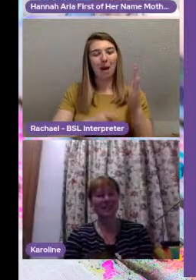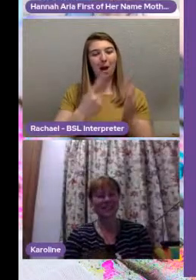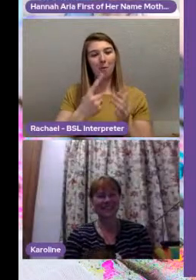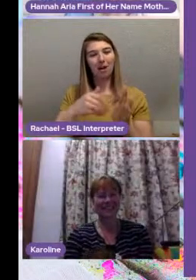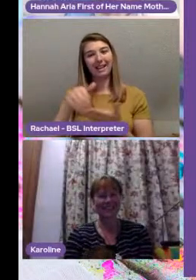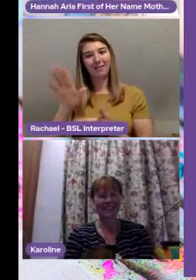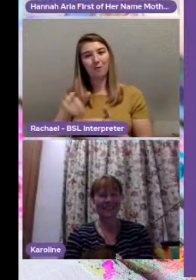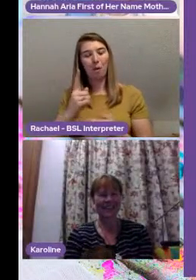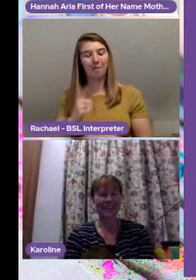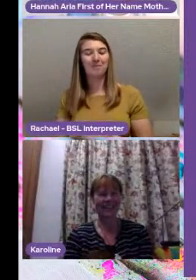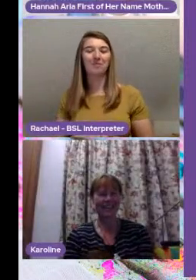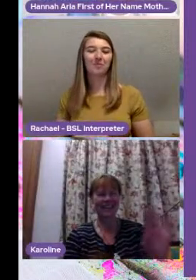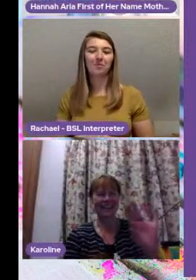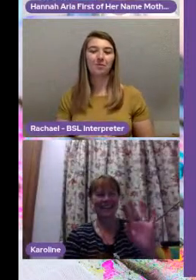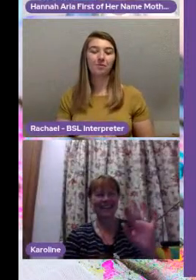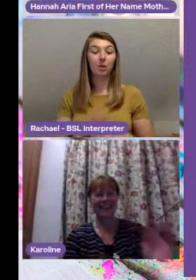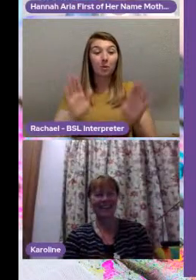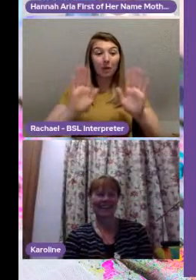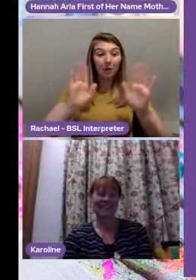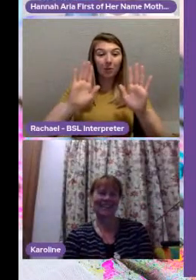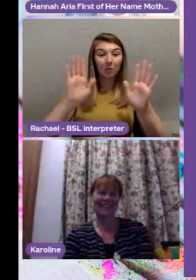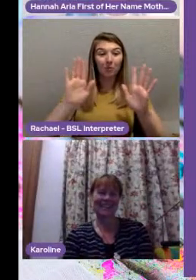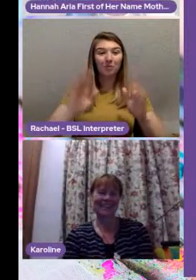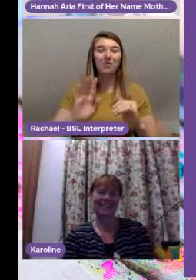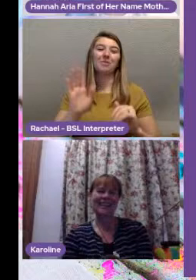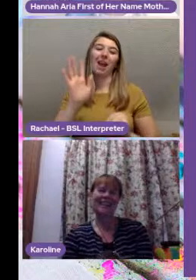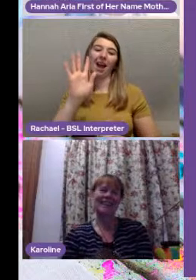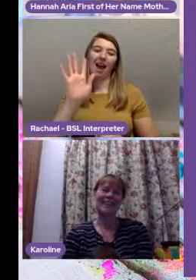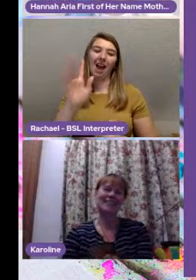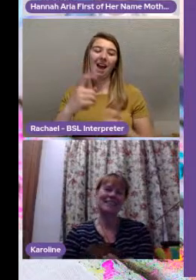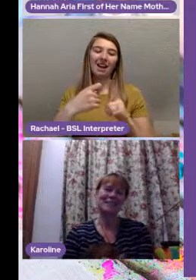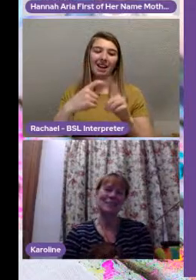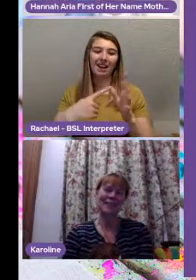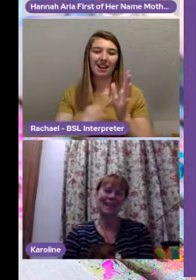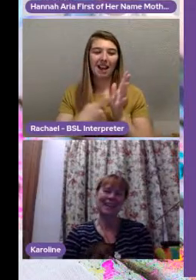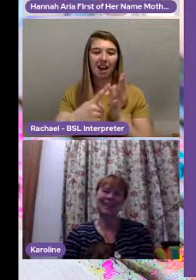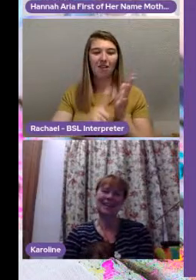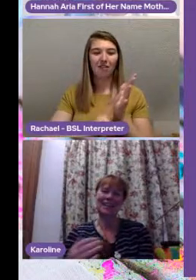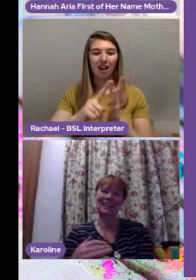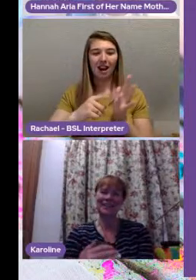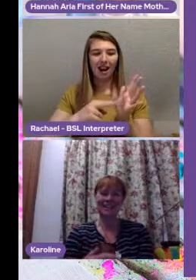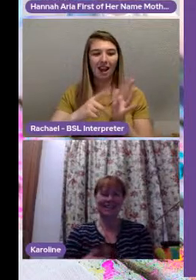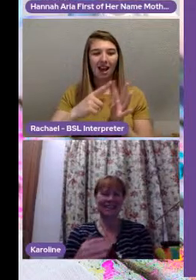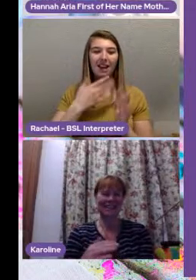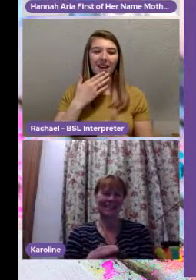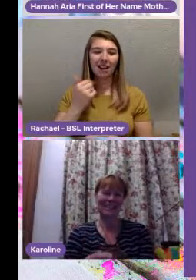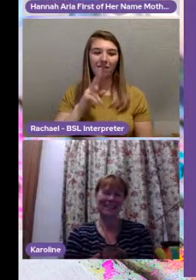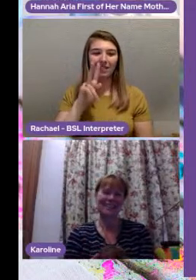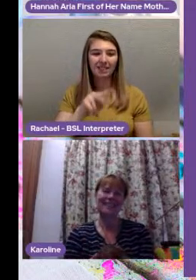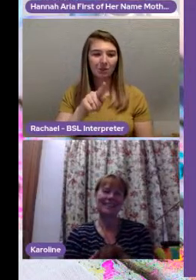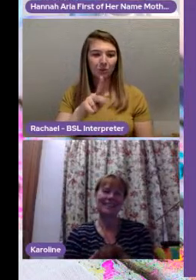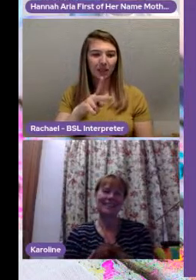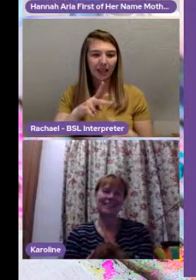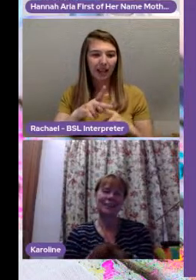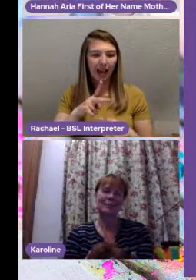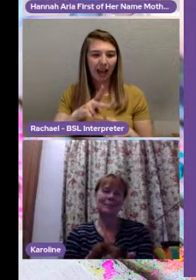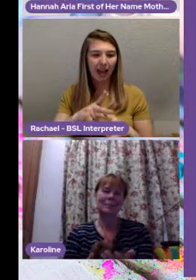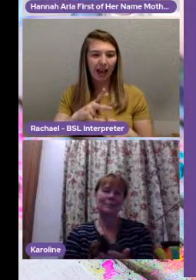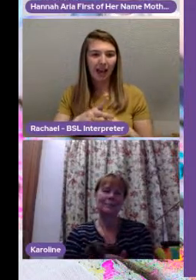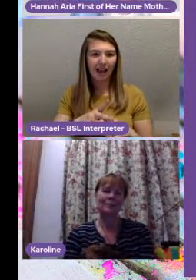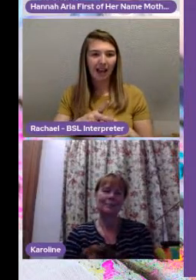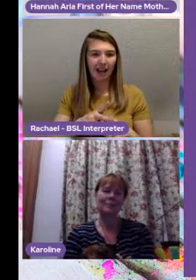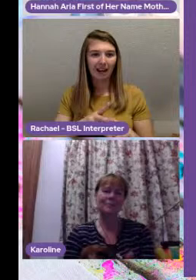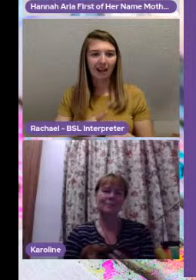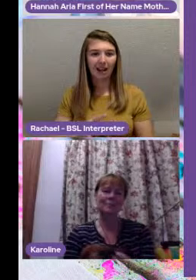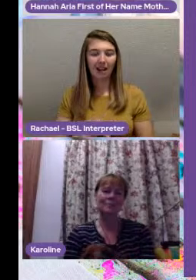Hello. Hi, Caroline. Great to have you with us again. Nice to be here. Thank you. And I love